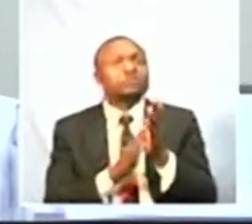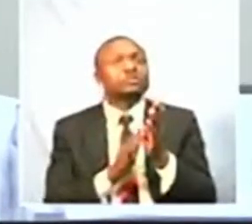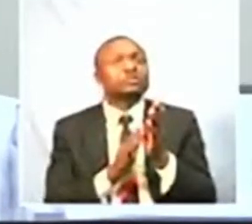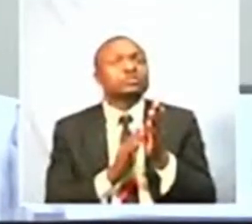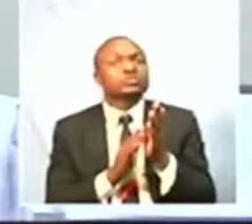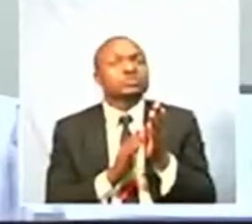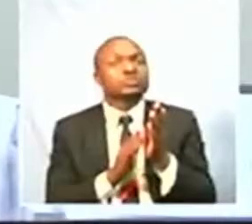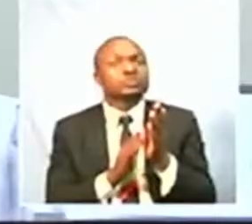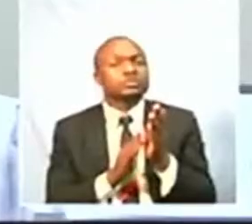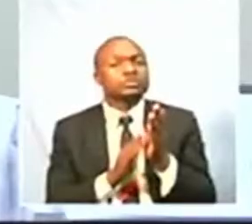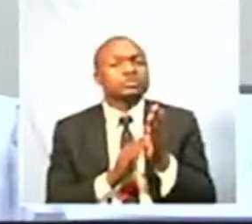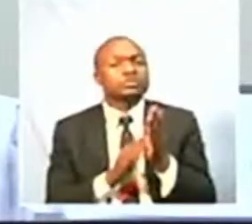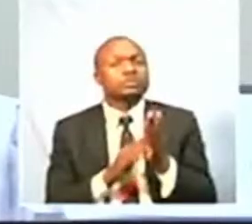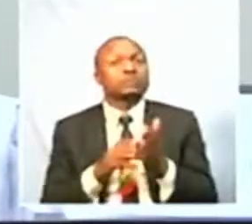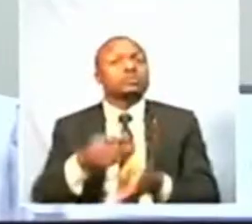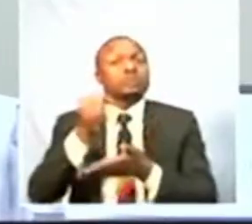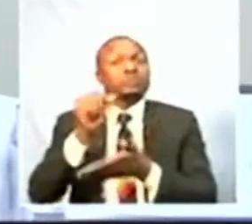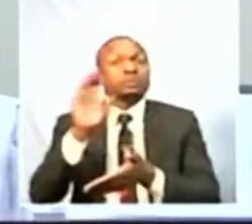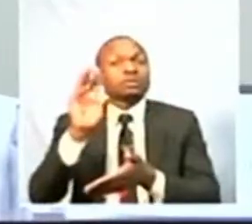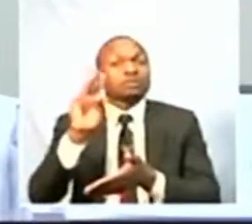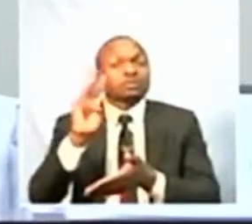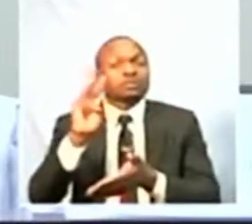The contract price